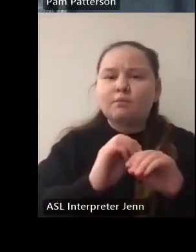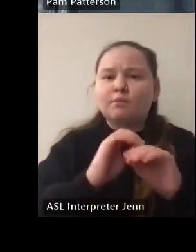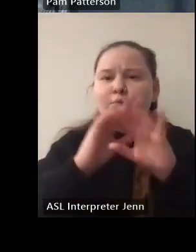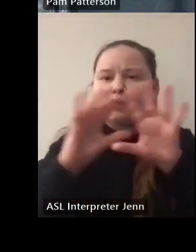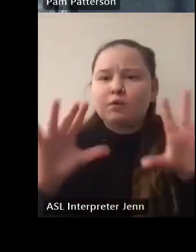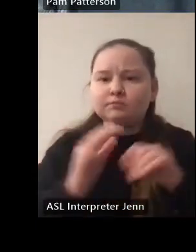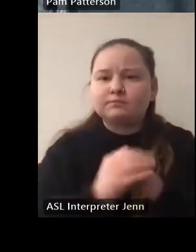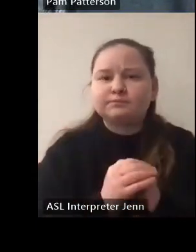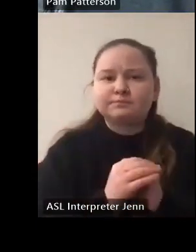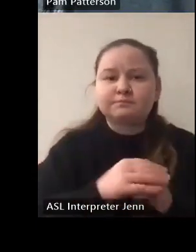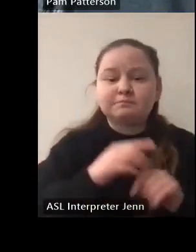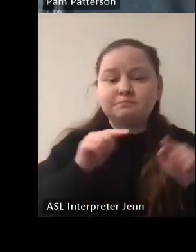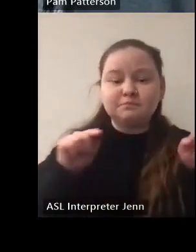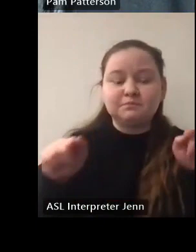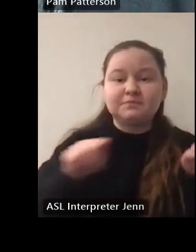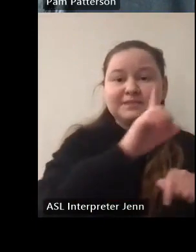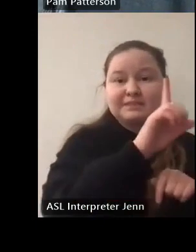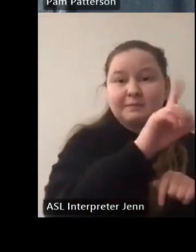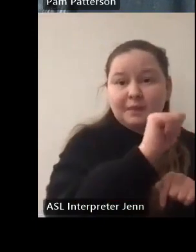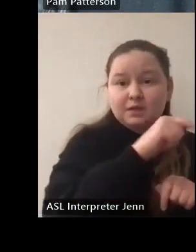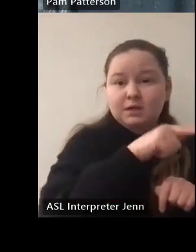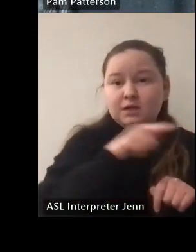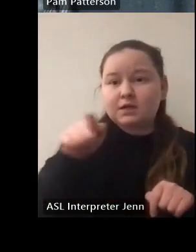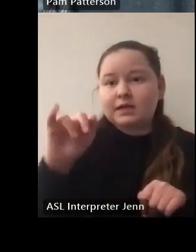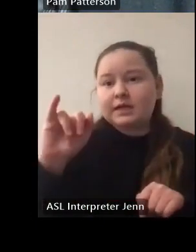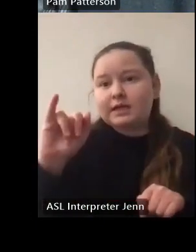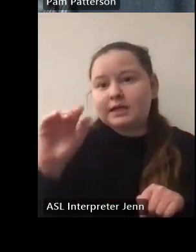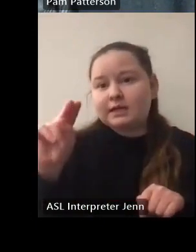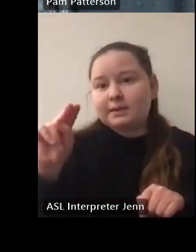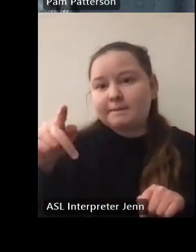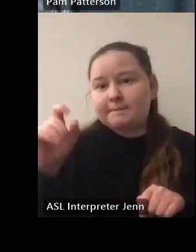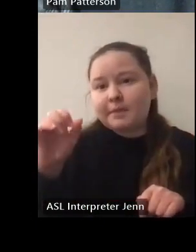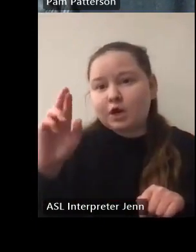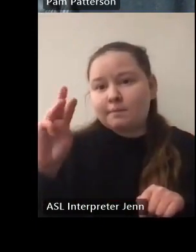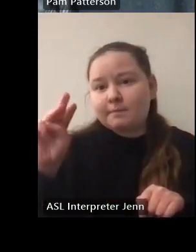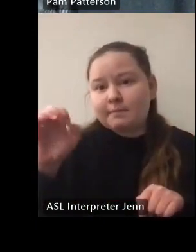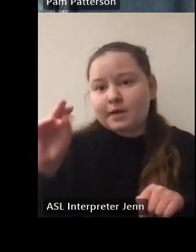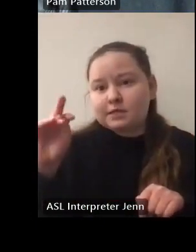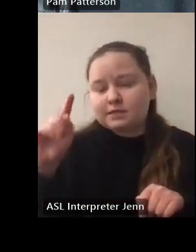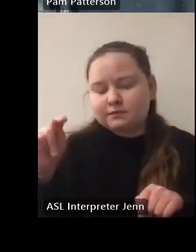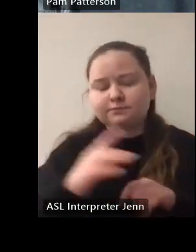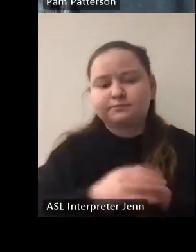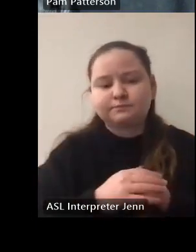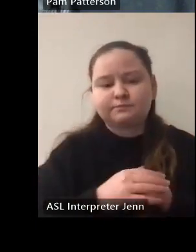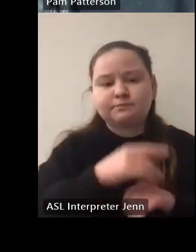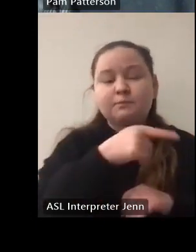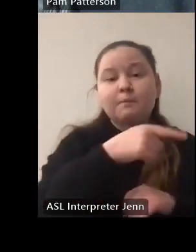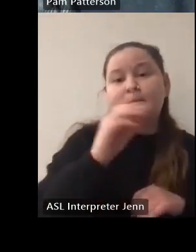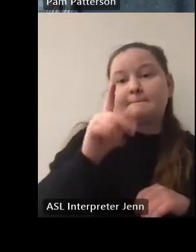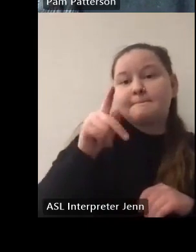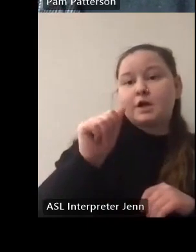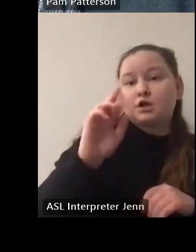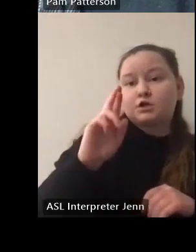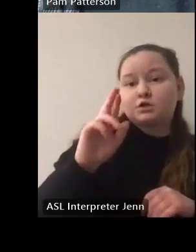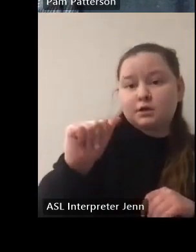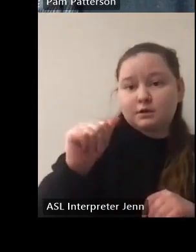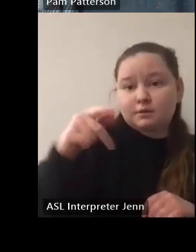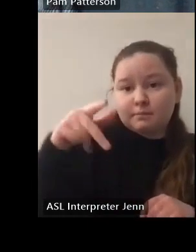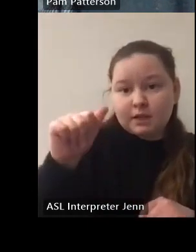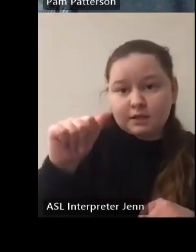impairment versus disability. Being paraplegic can be seen as an impairment. Using a wheelchair